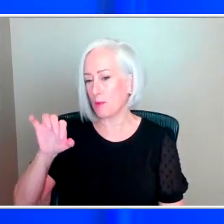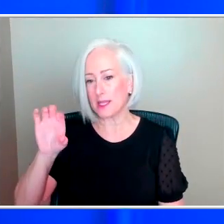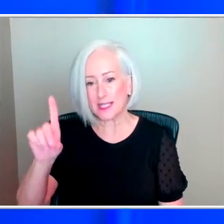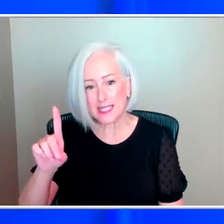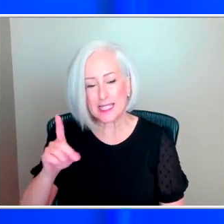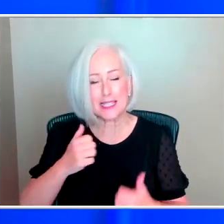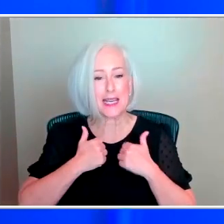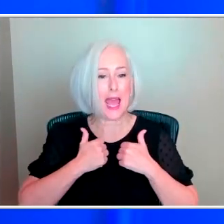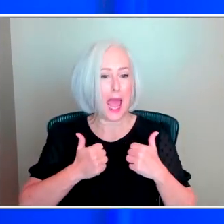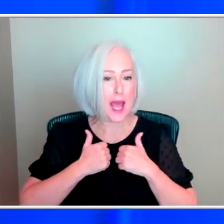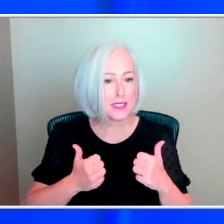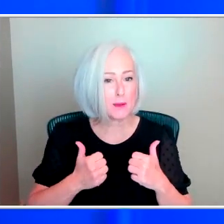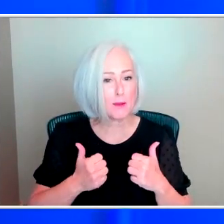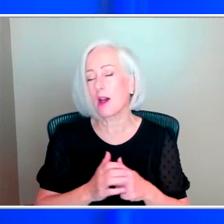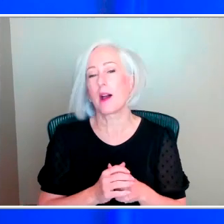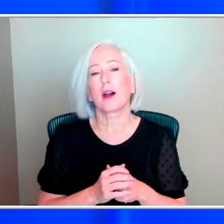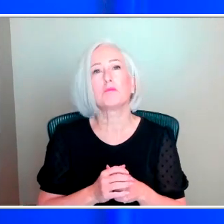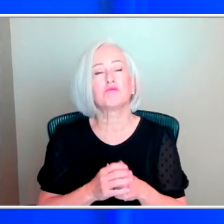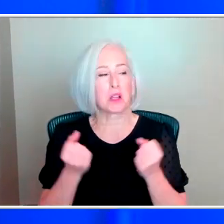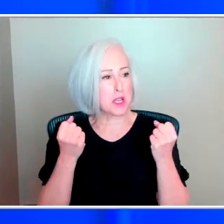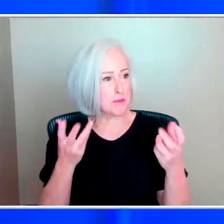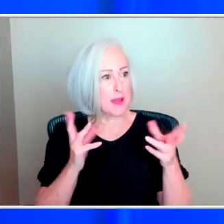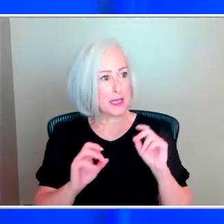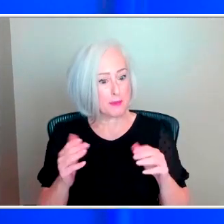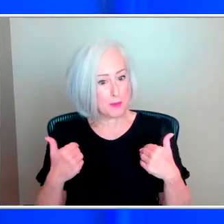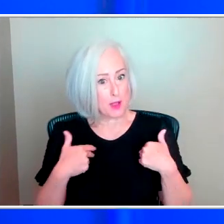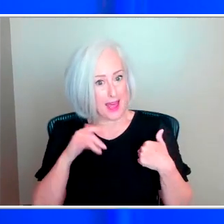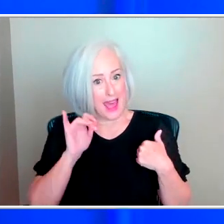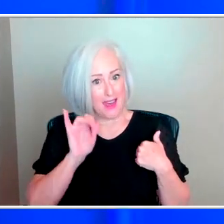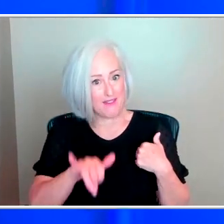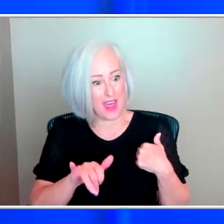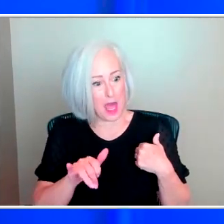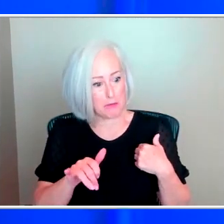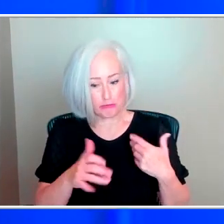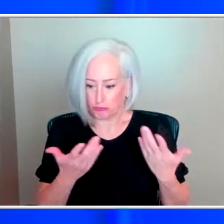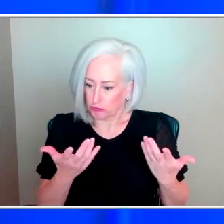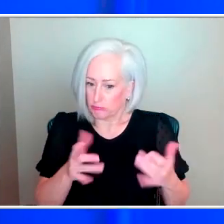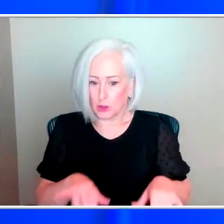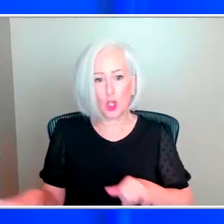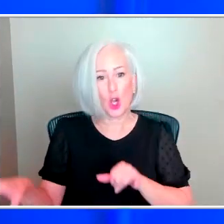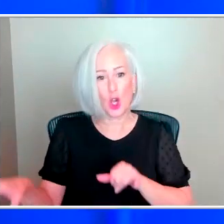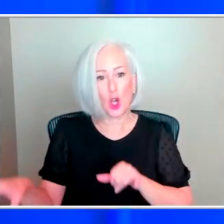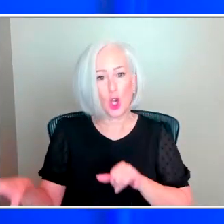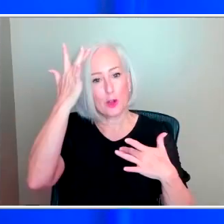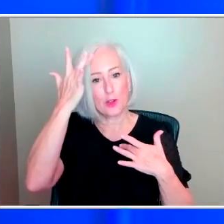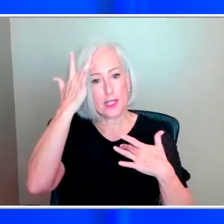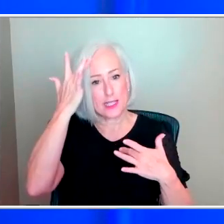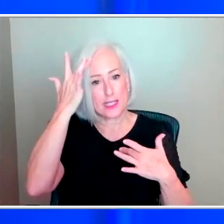and again, there's a fair number of people that have that. It's a common illness. And again,